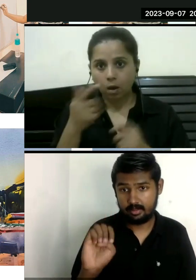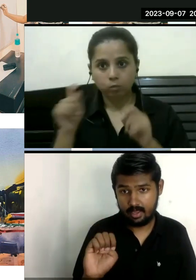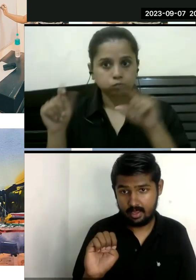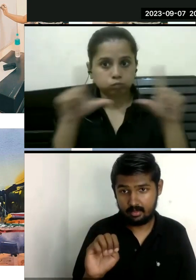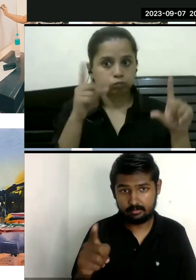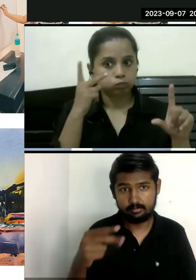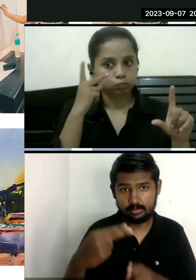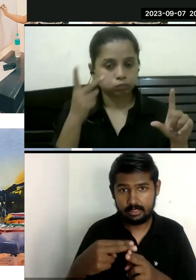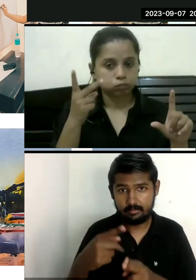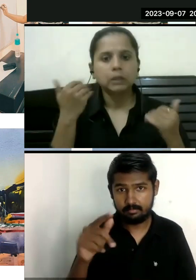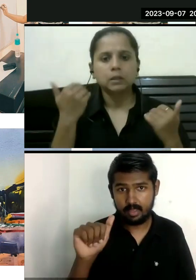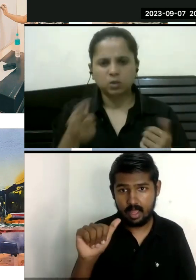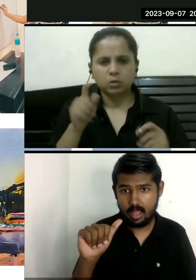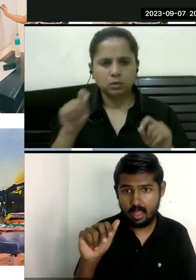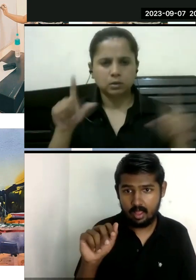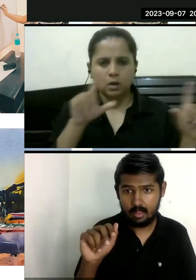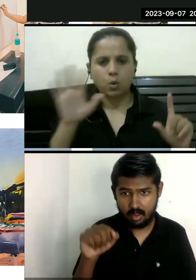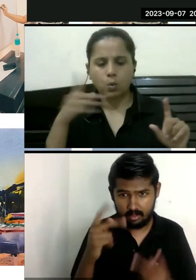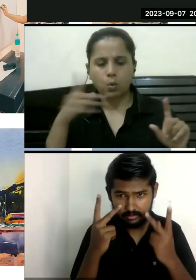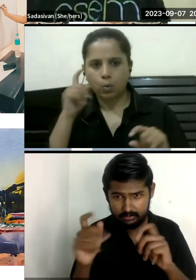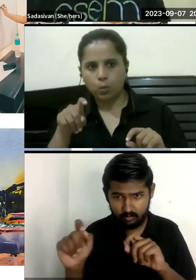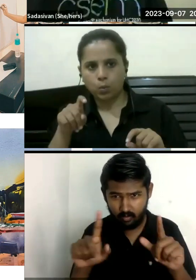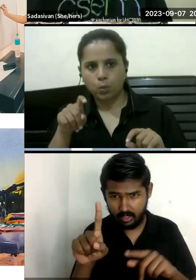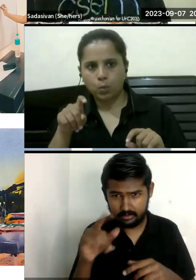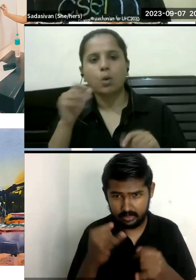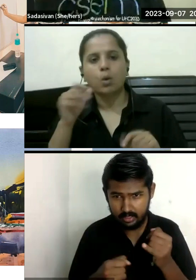Yes, Smitha, I'm in the case study now. Oh, okay.